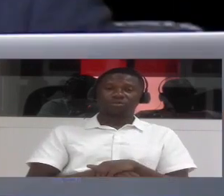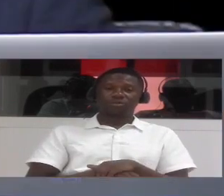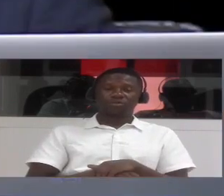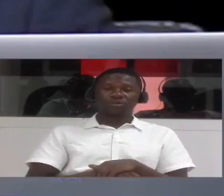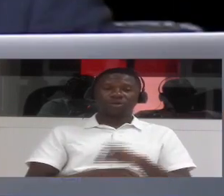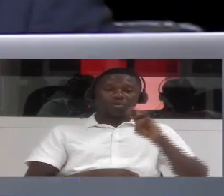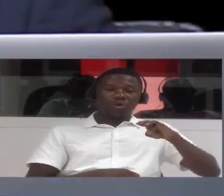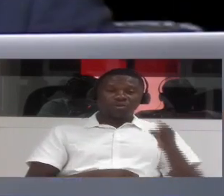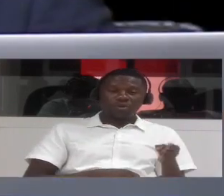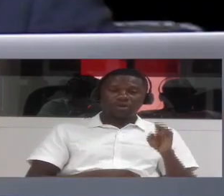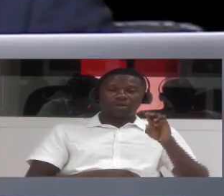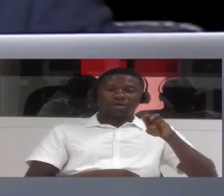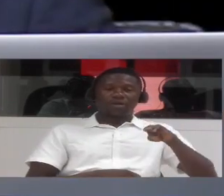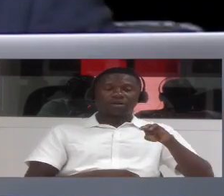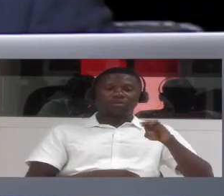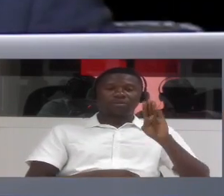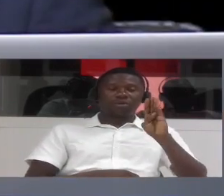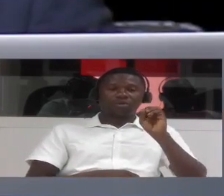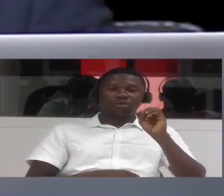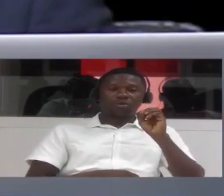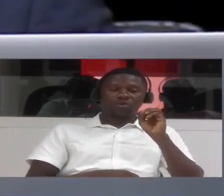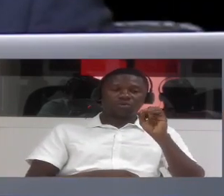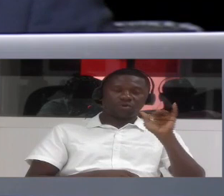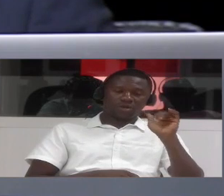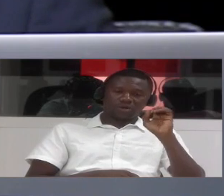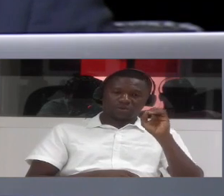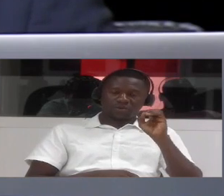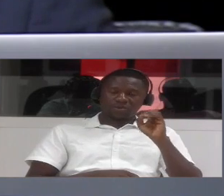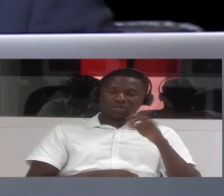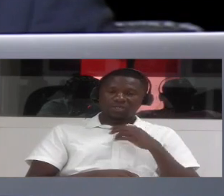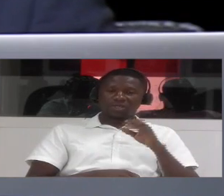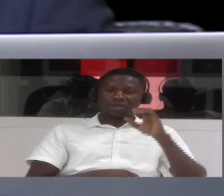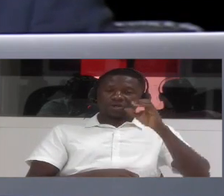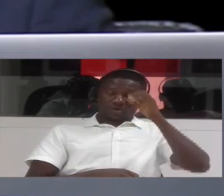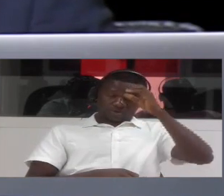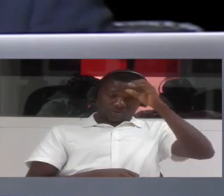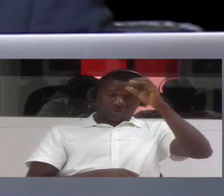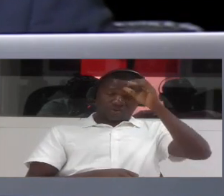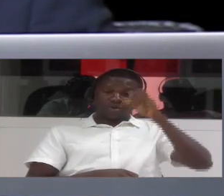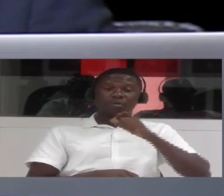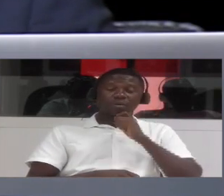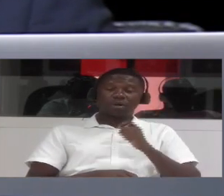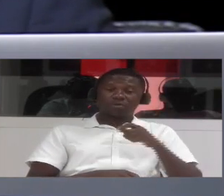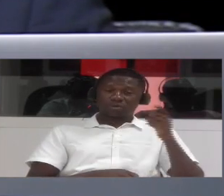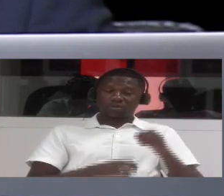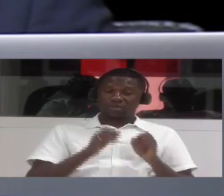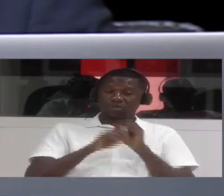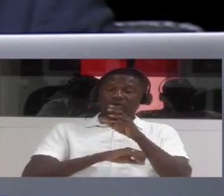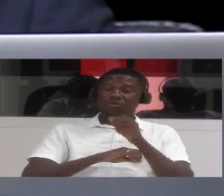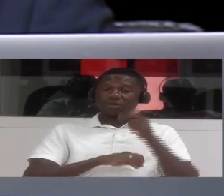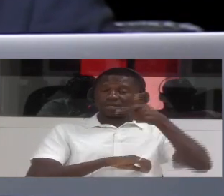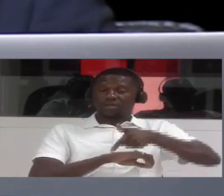Mboyo, we've dealt with his case. That's the Congolese who was deported to Nigeria. Yes. Even though they knew that he was from the